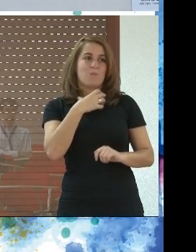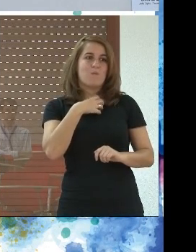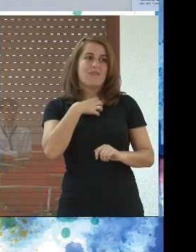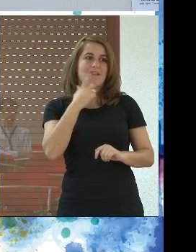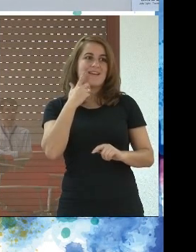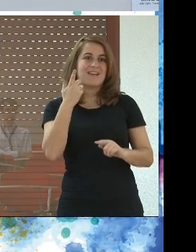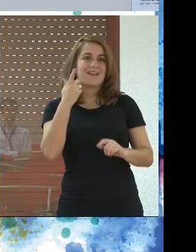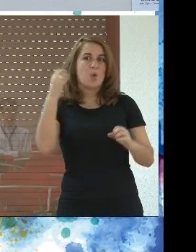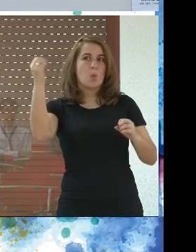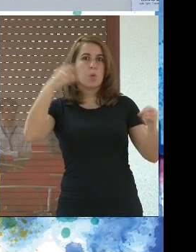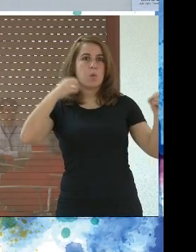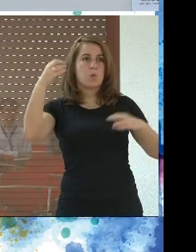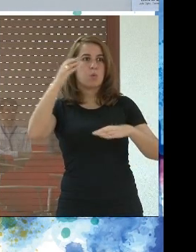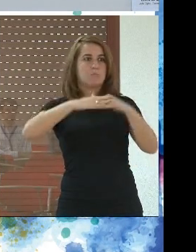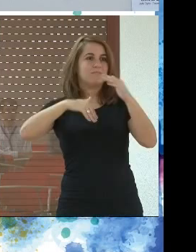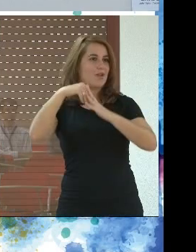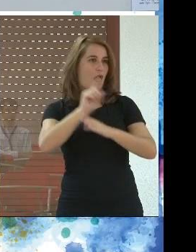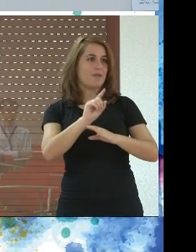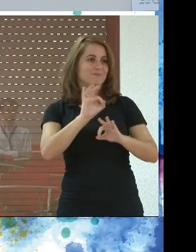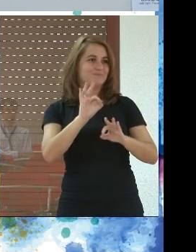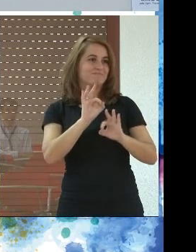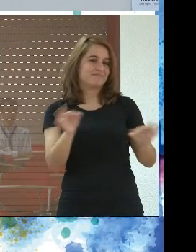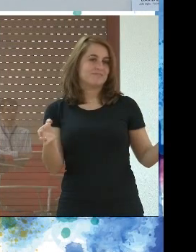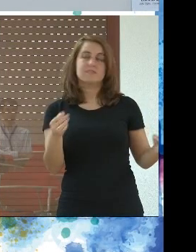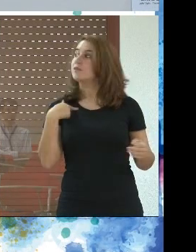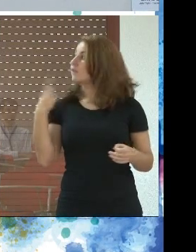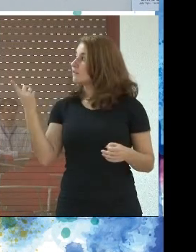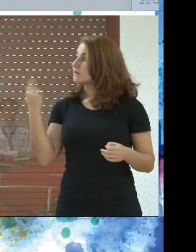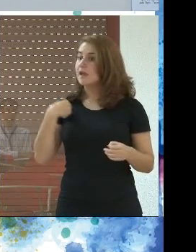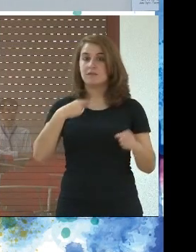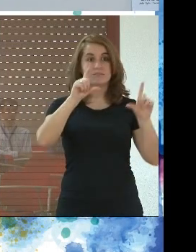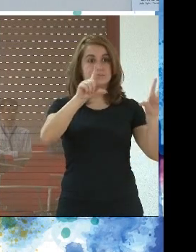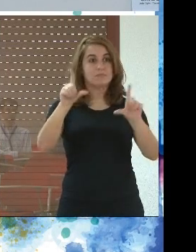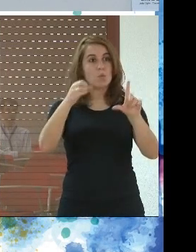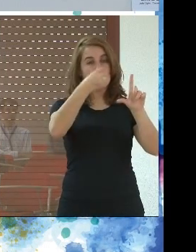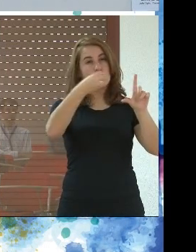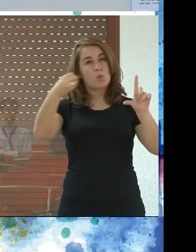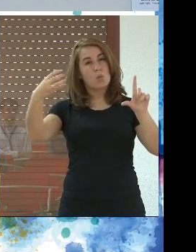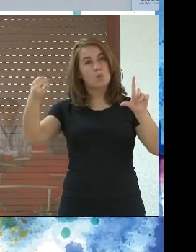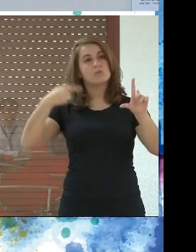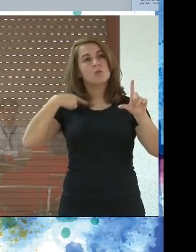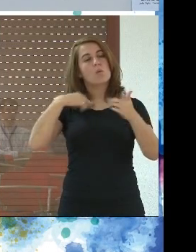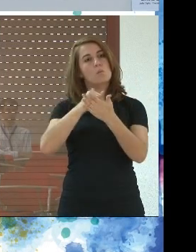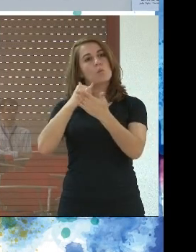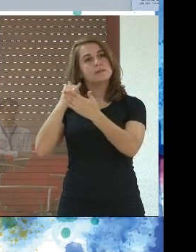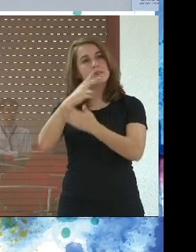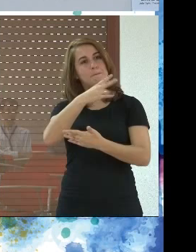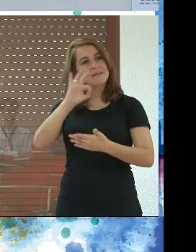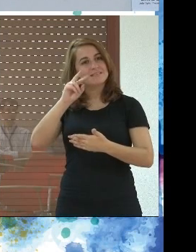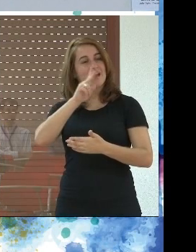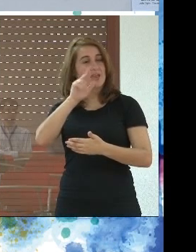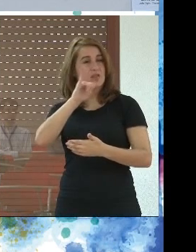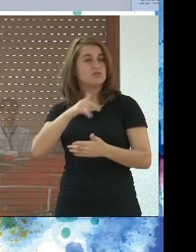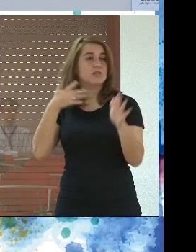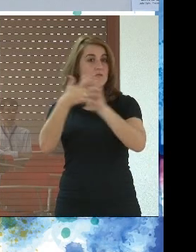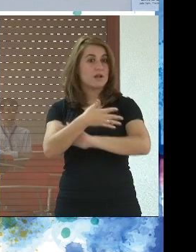small, so it's hard to detect the illuminations. Once we detect the illumination, we look at a frequency of